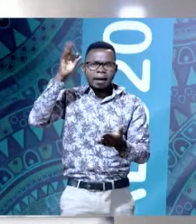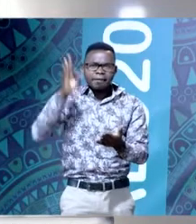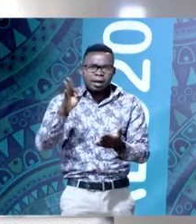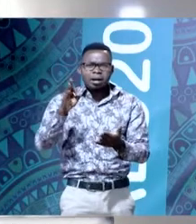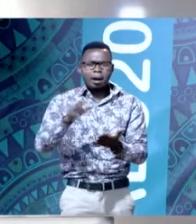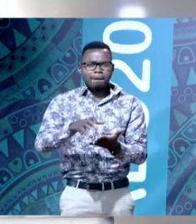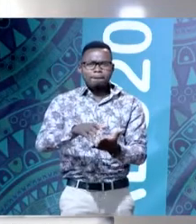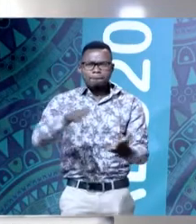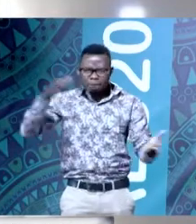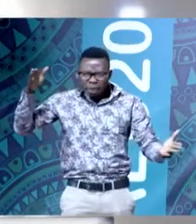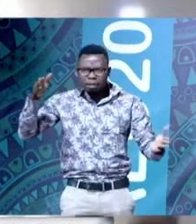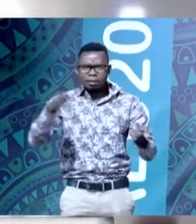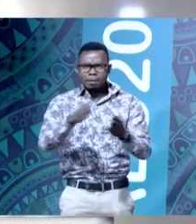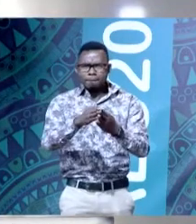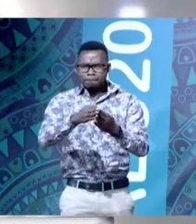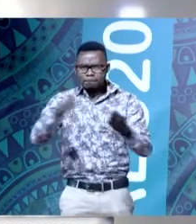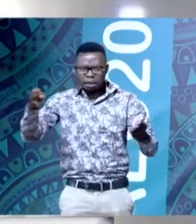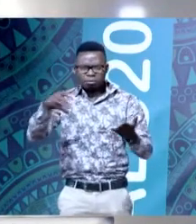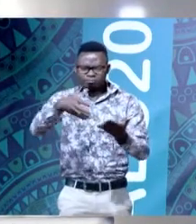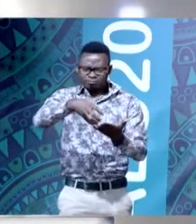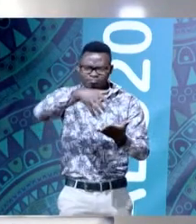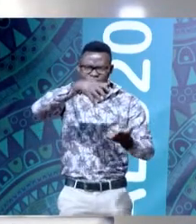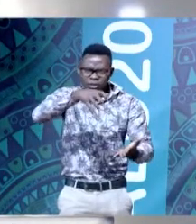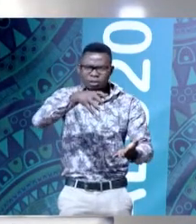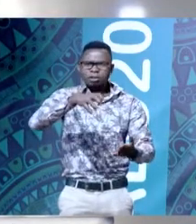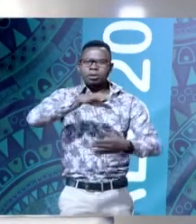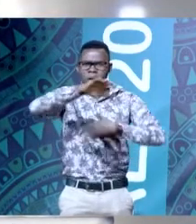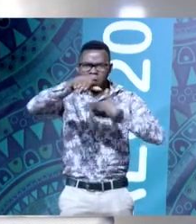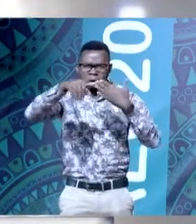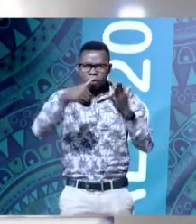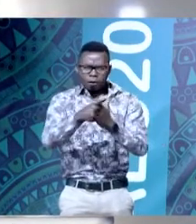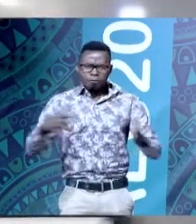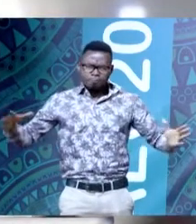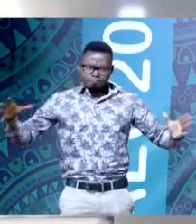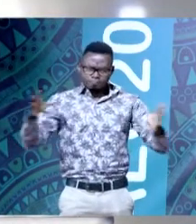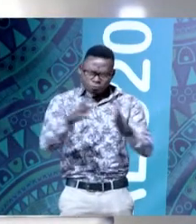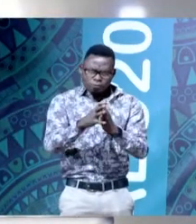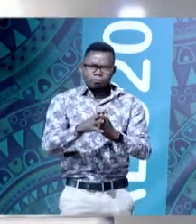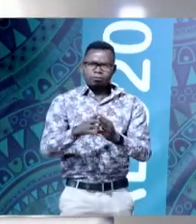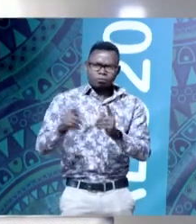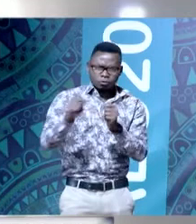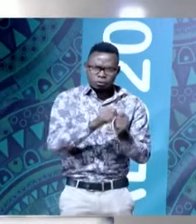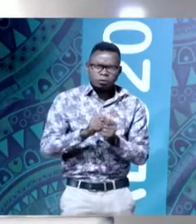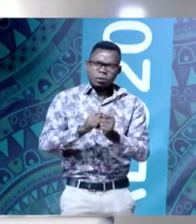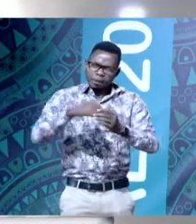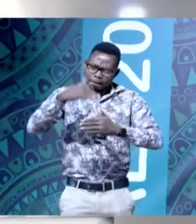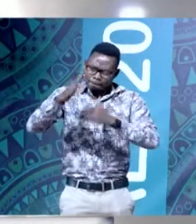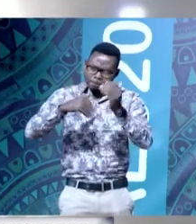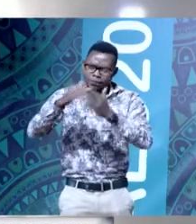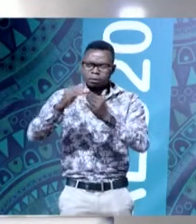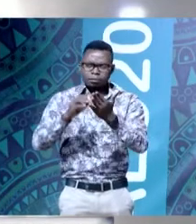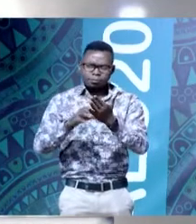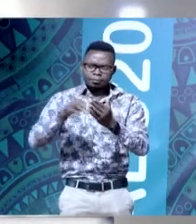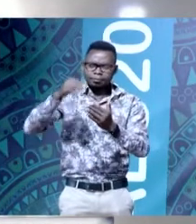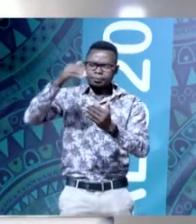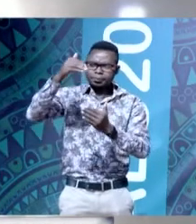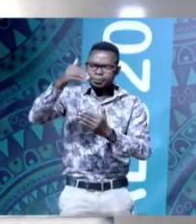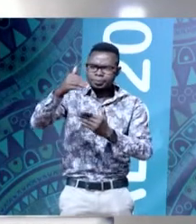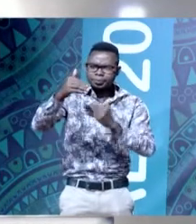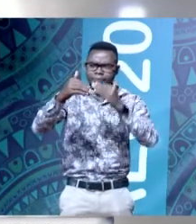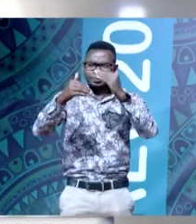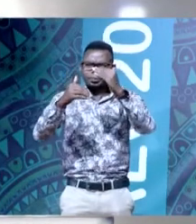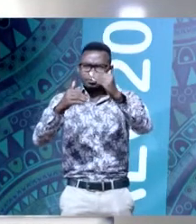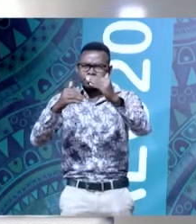together under the institutions that we create at the continental level to increase